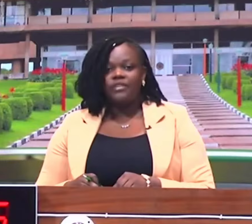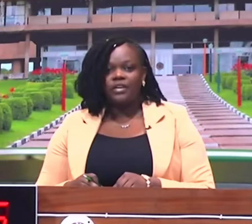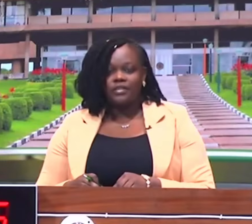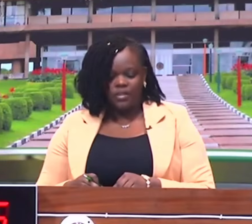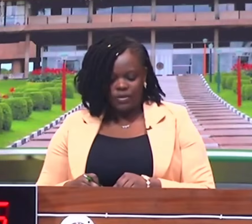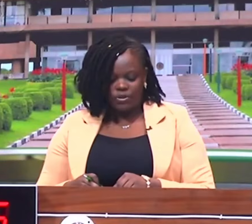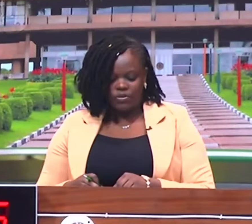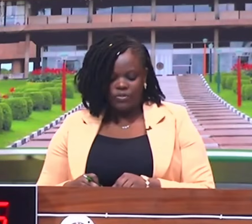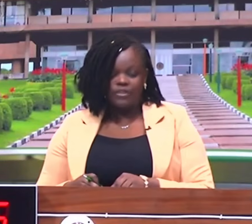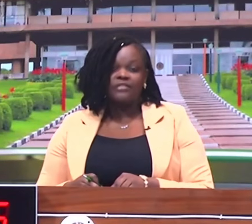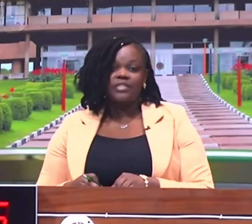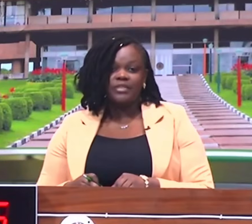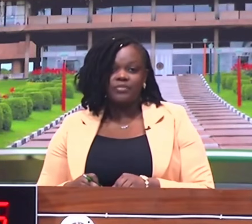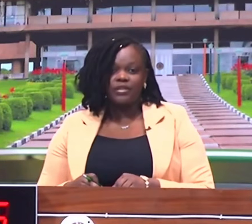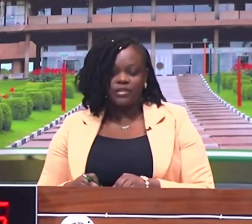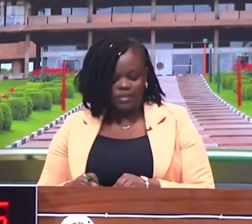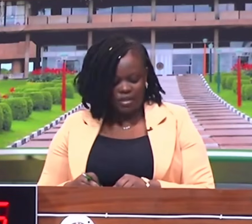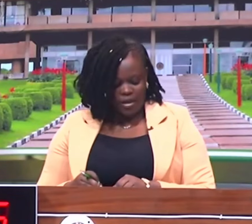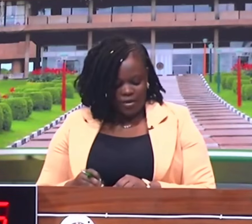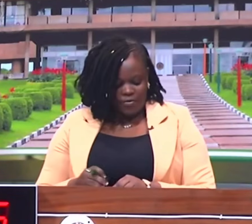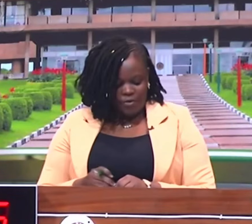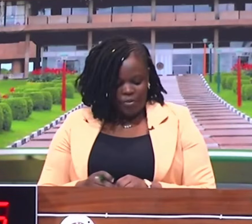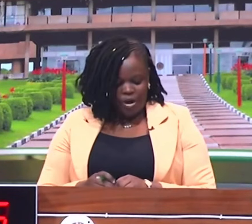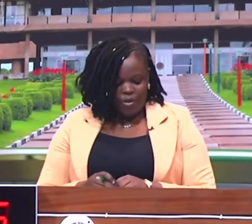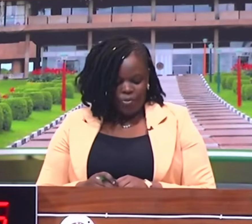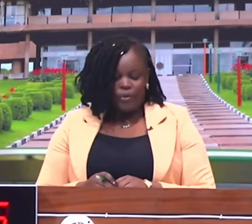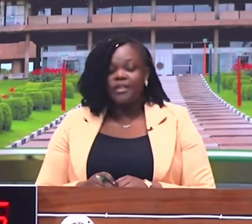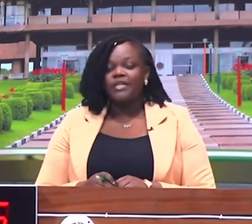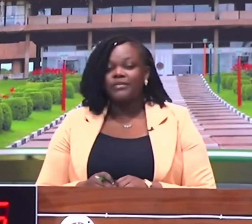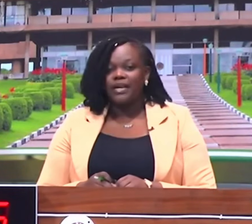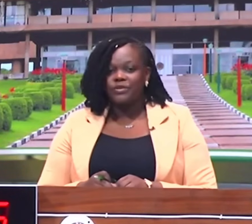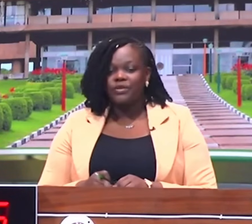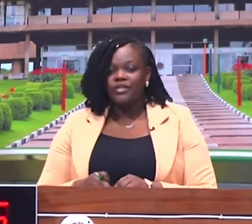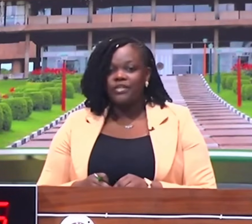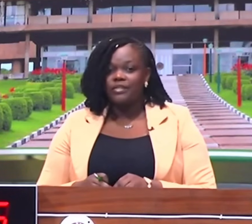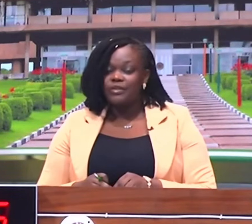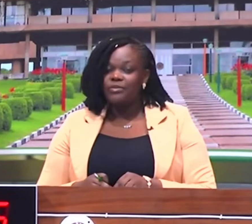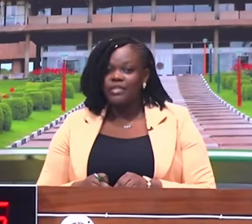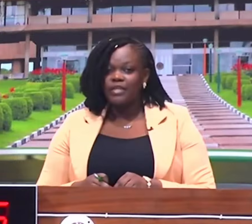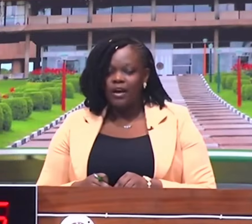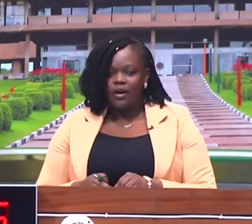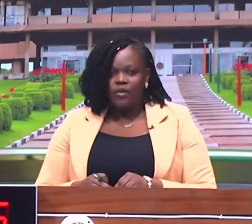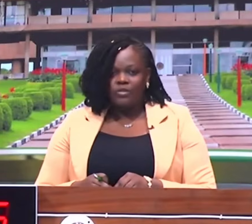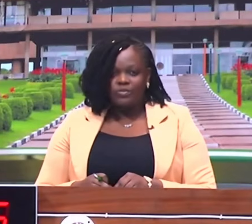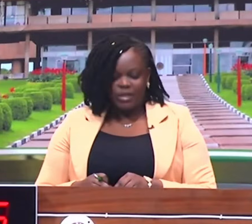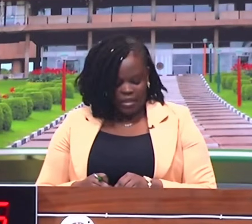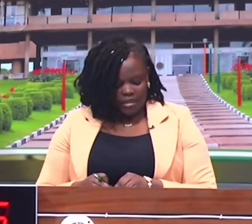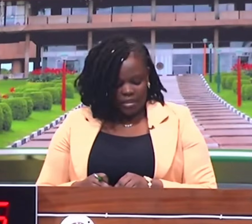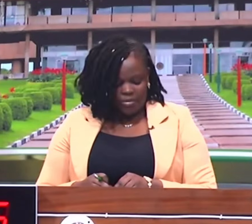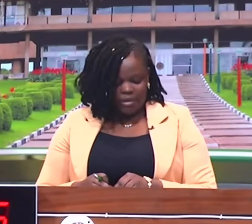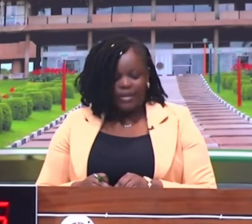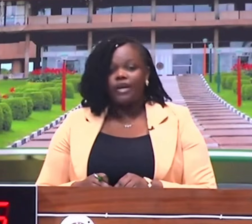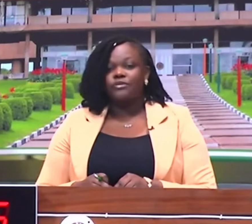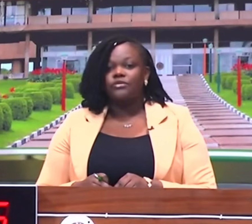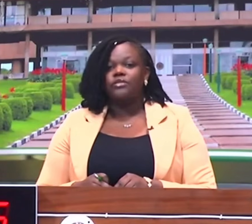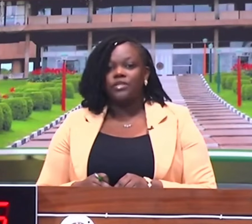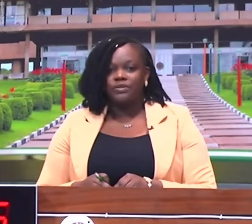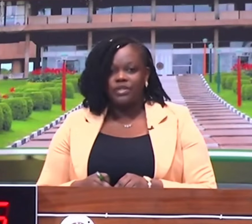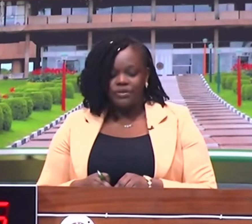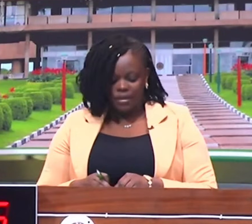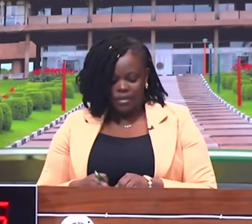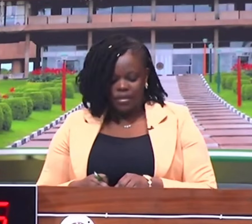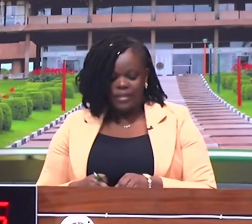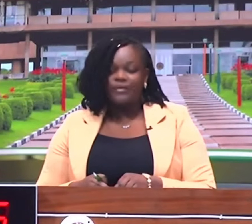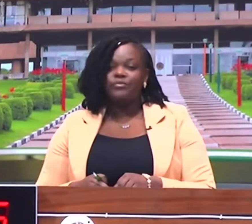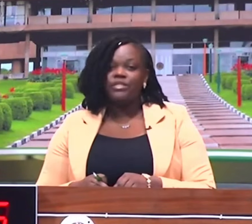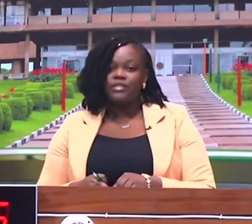Chiefs Affairs, which was receiving submissions from Mpongwe Town Council, and this committee was being led by the Council